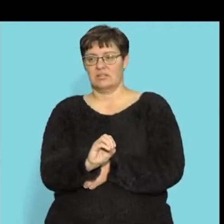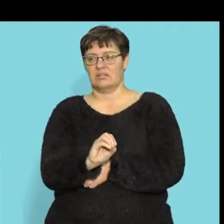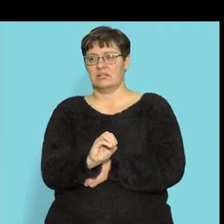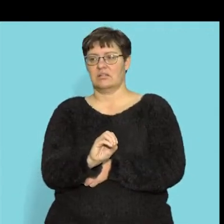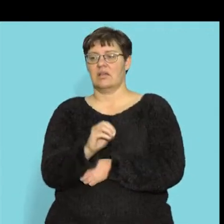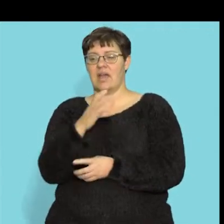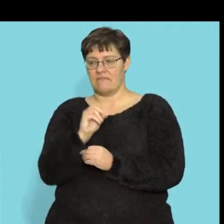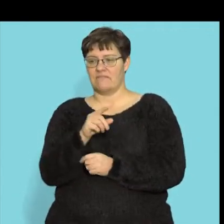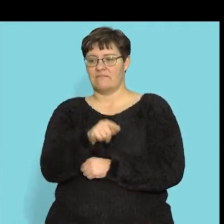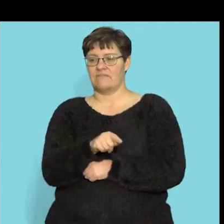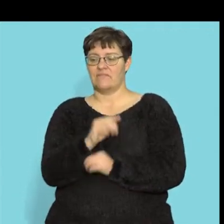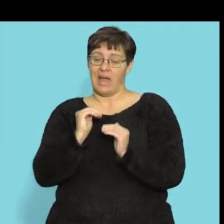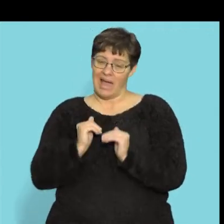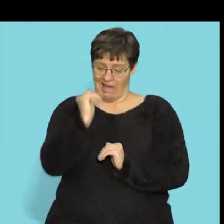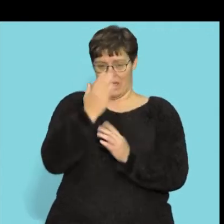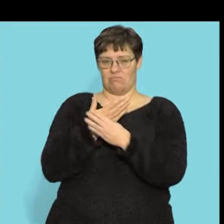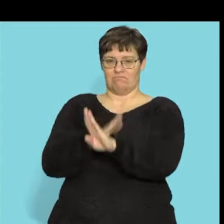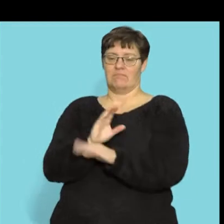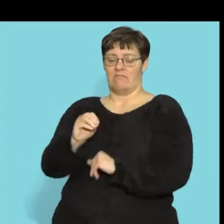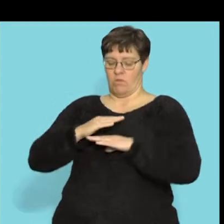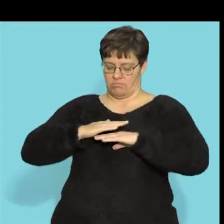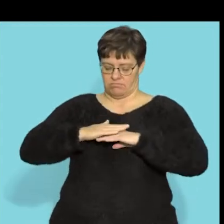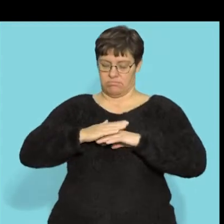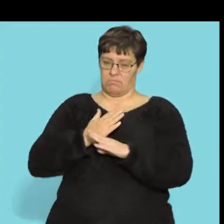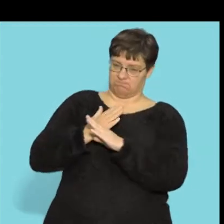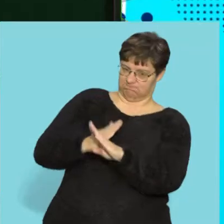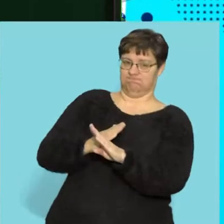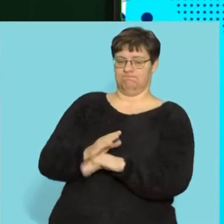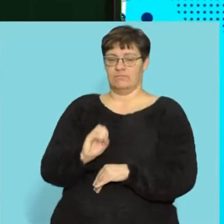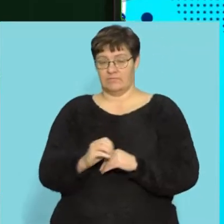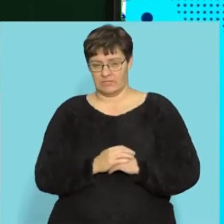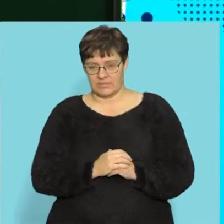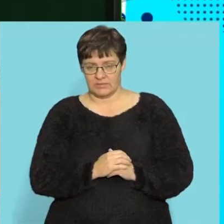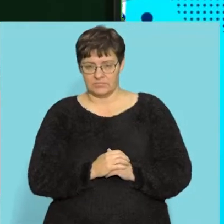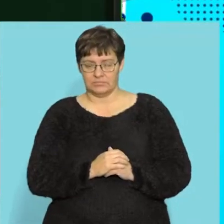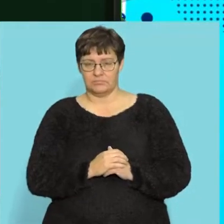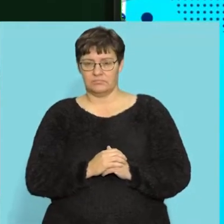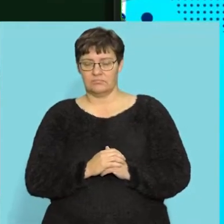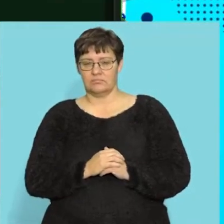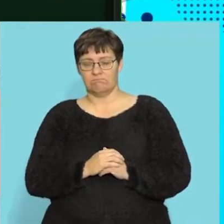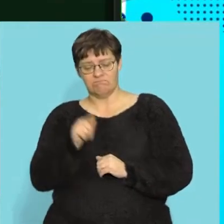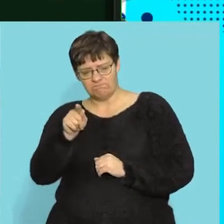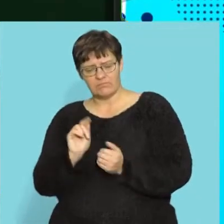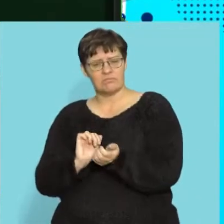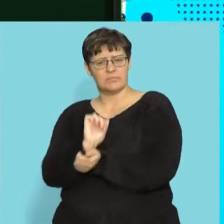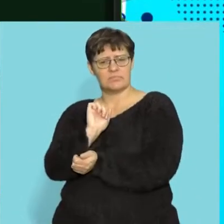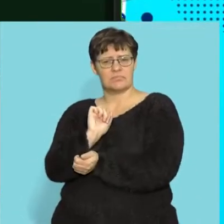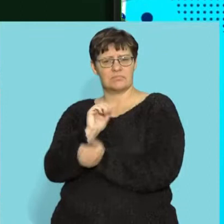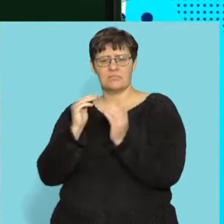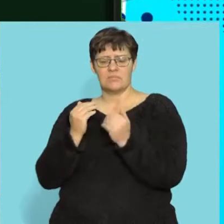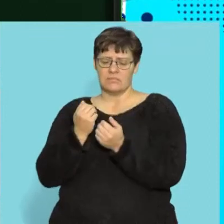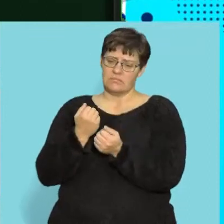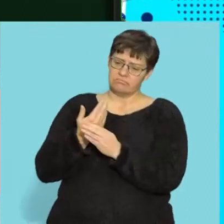have high resistance. Now, we get to a point to say that if these solids actually have got high resistance, it